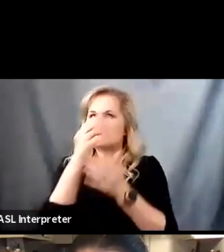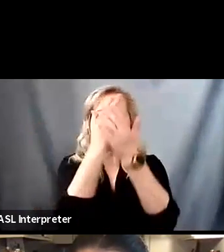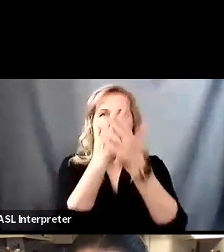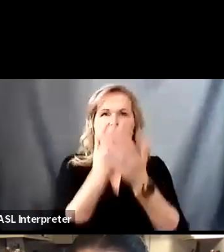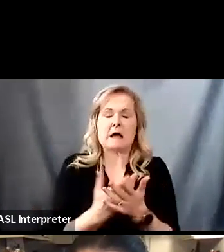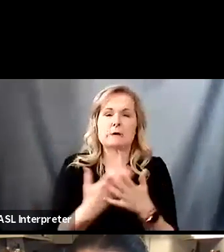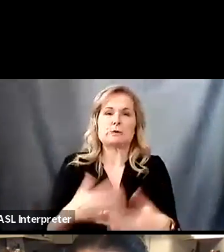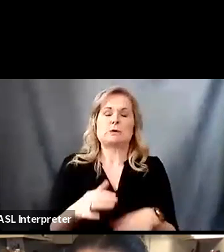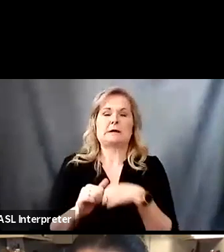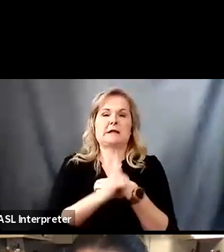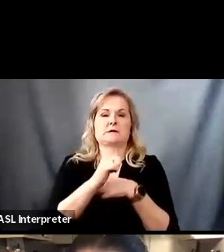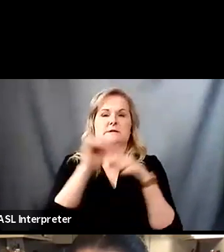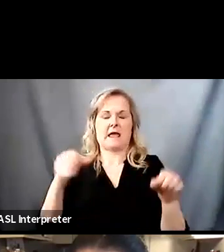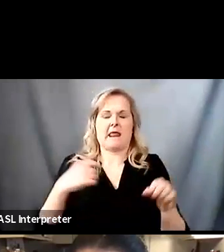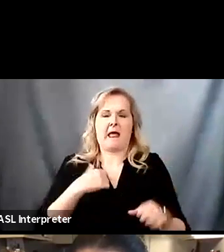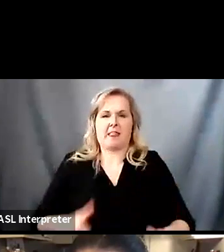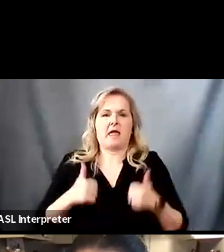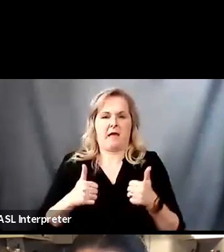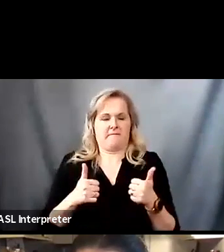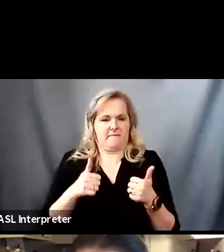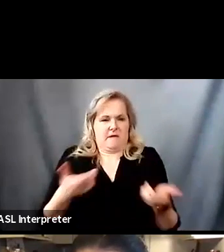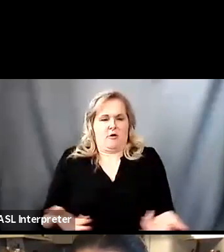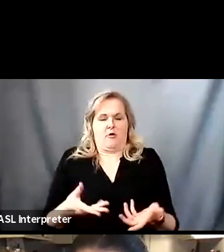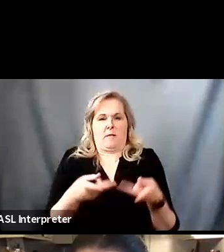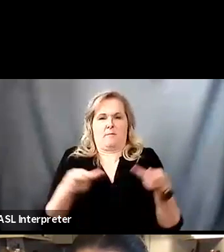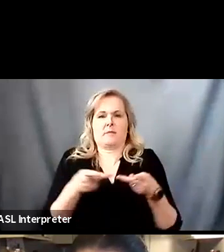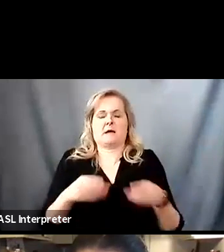place that is more conservative.